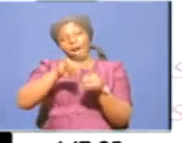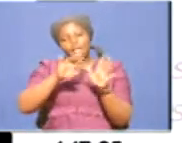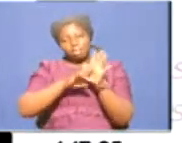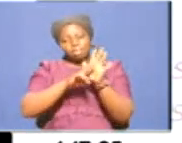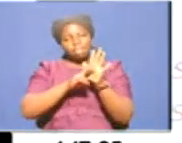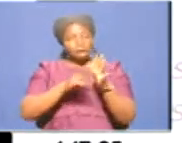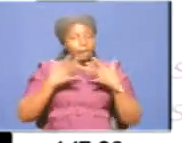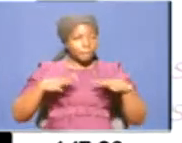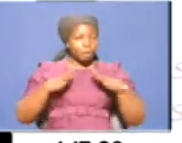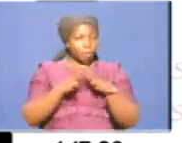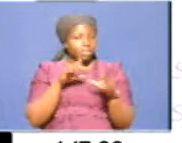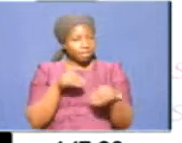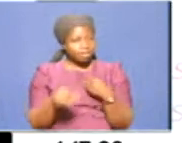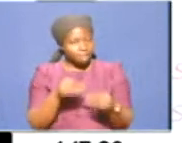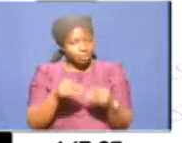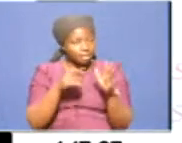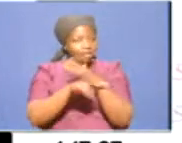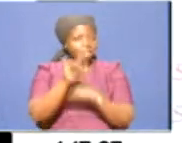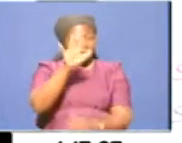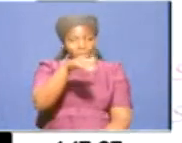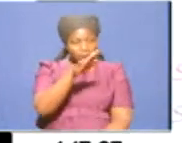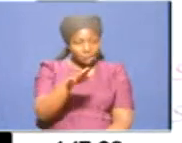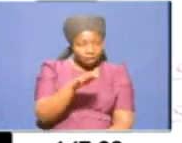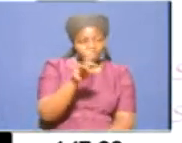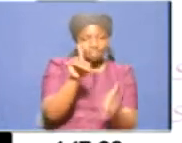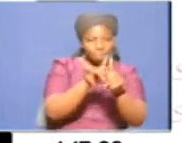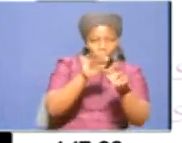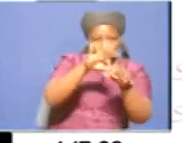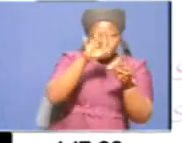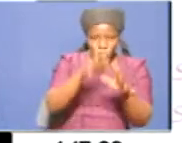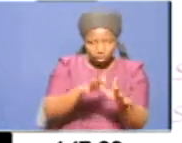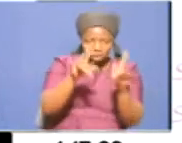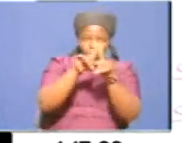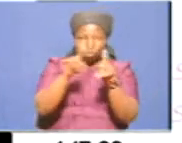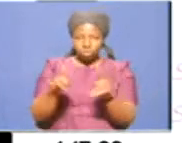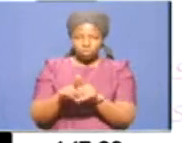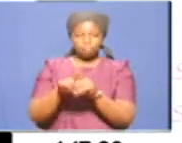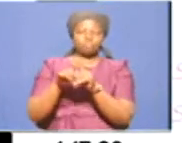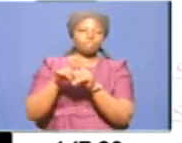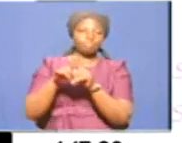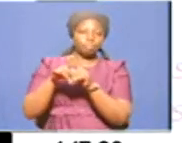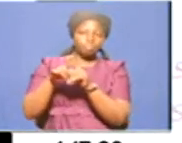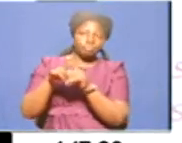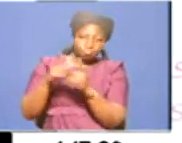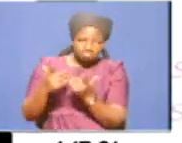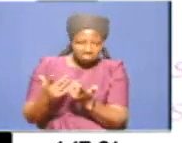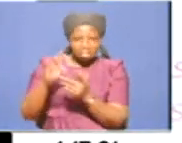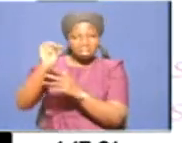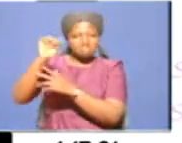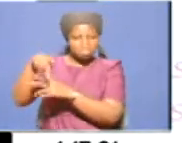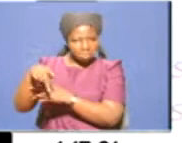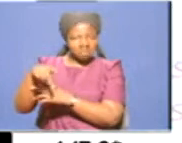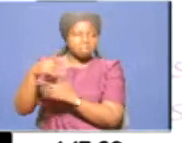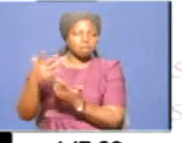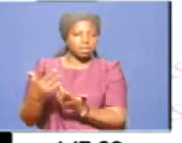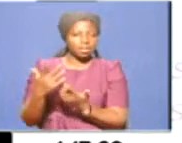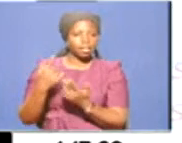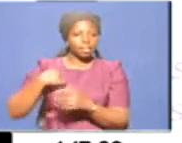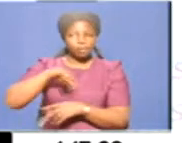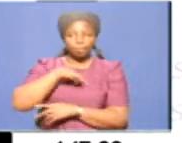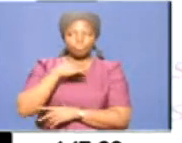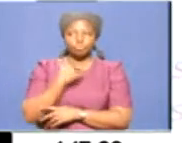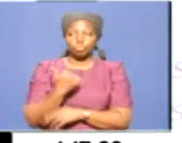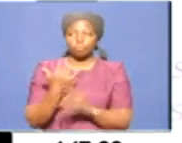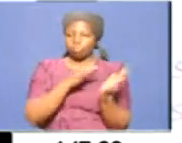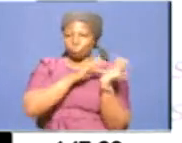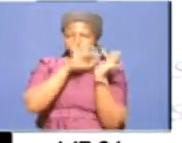with disabilities in parliament, you know, both as voters and both as candidates and both as members of parliament. So we want to basically converge in